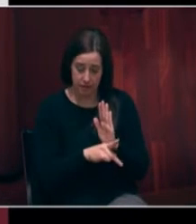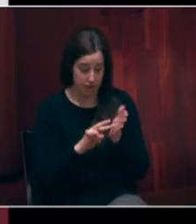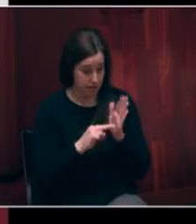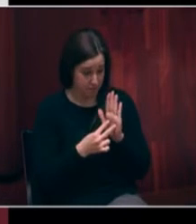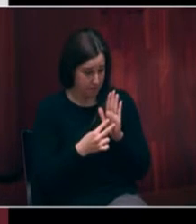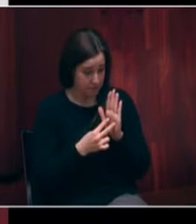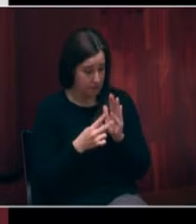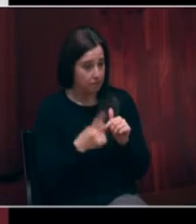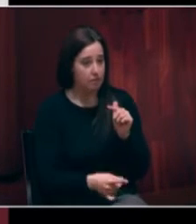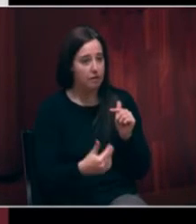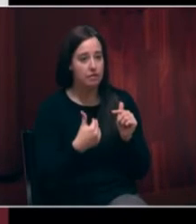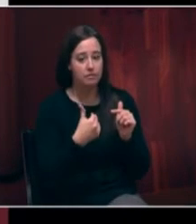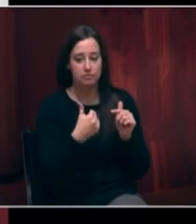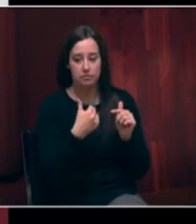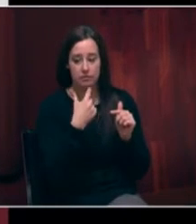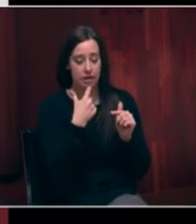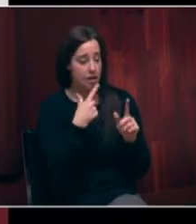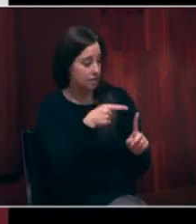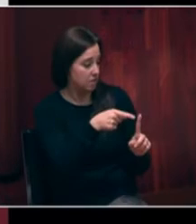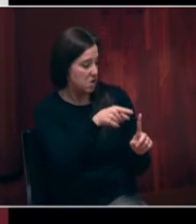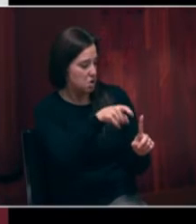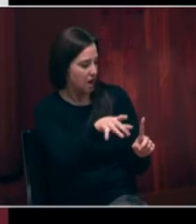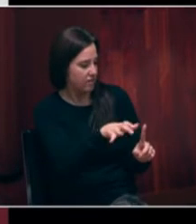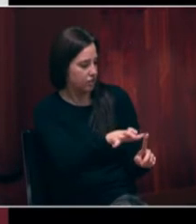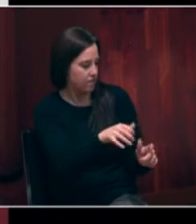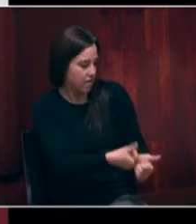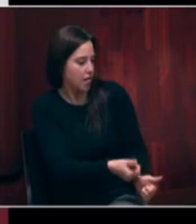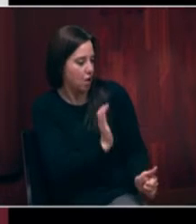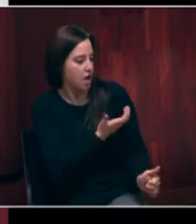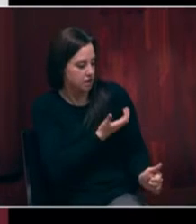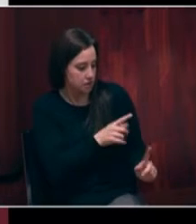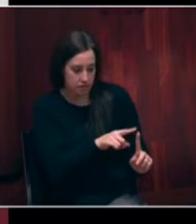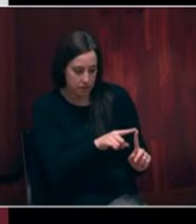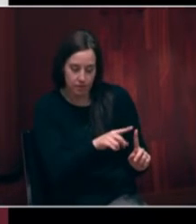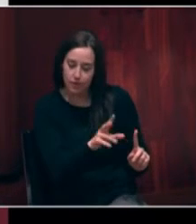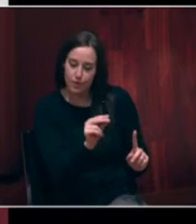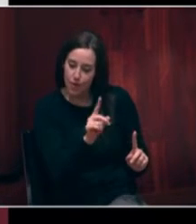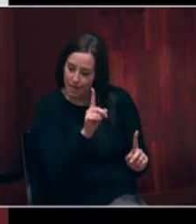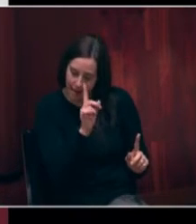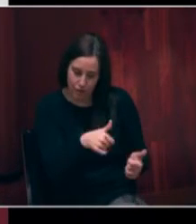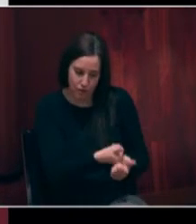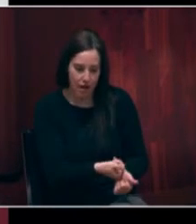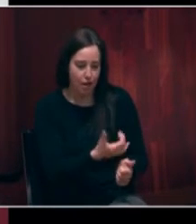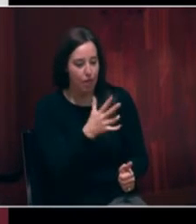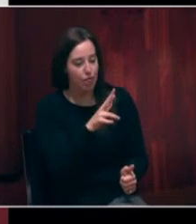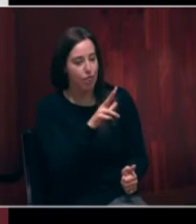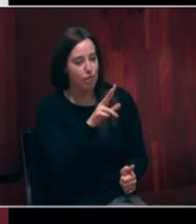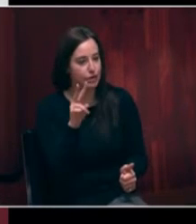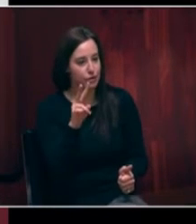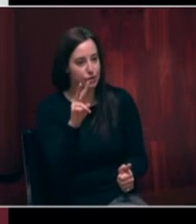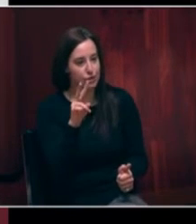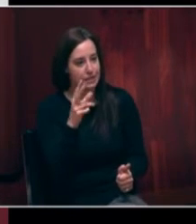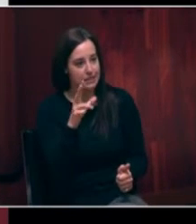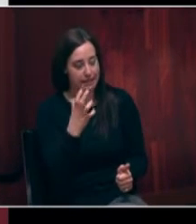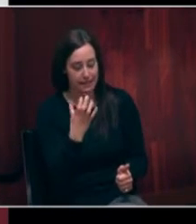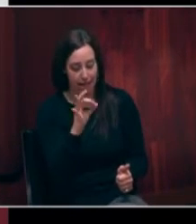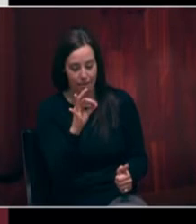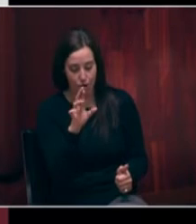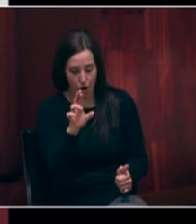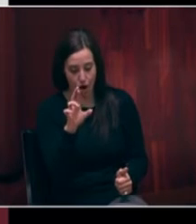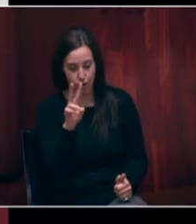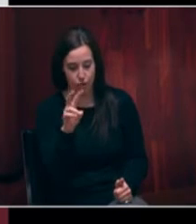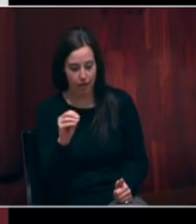say you have to do it our way to an external. They have to do it in accordance with the 32 CFR 2002. Agency policies can